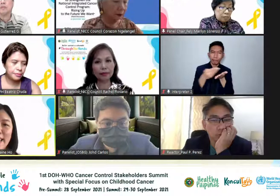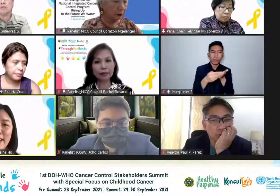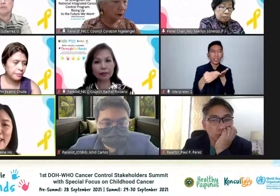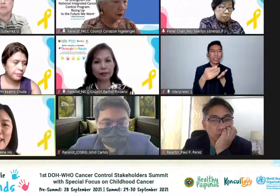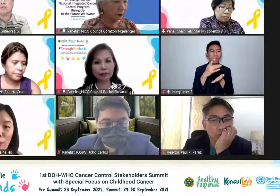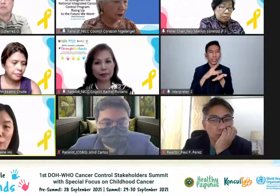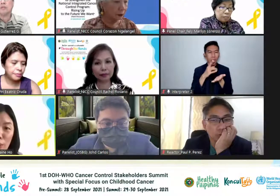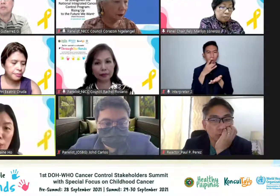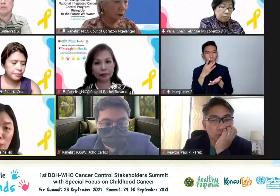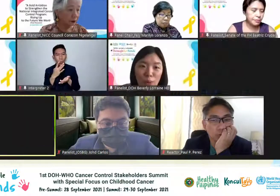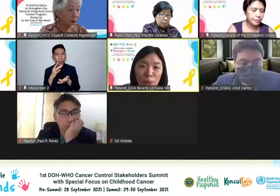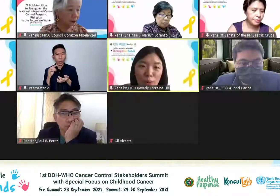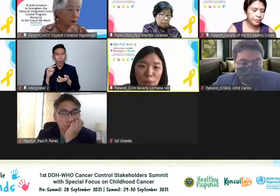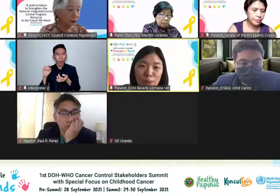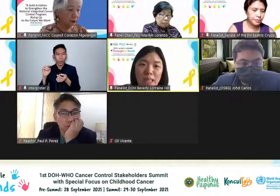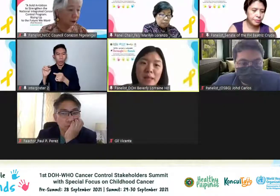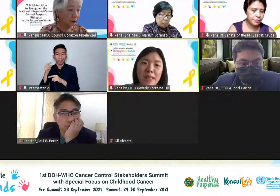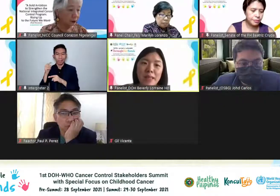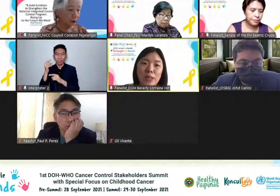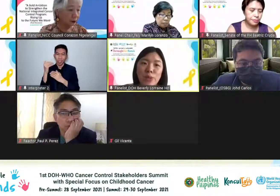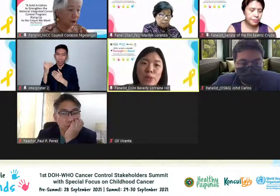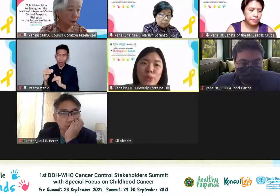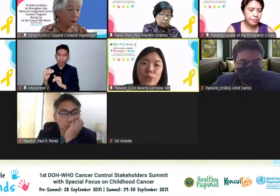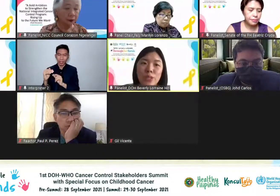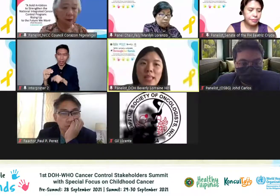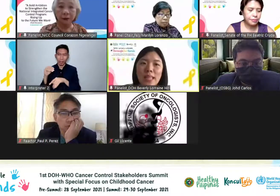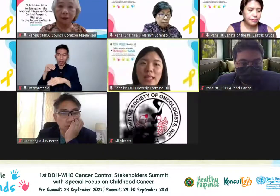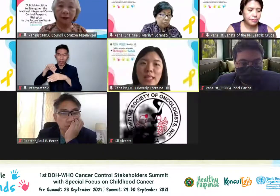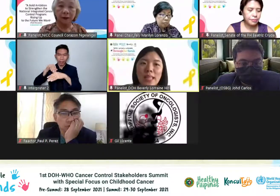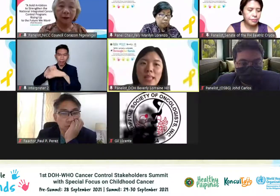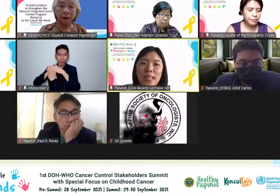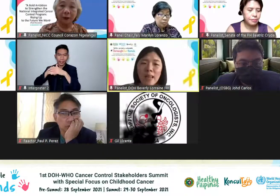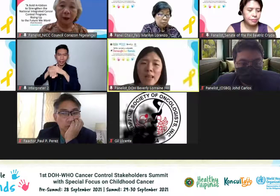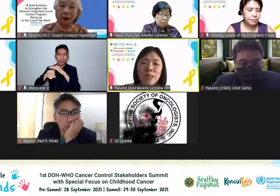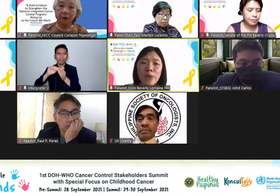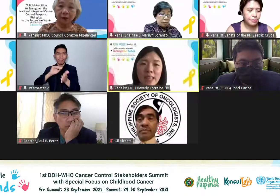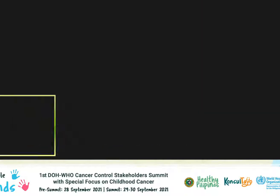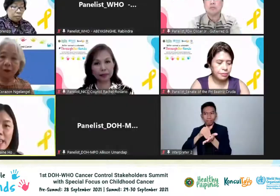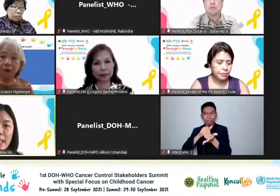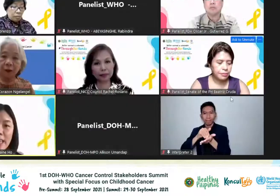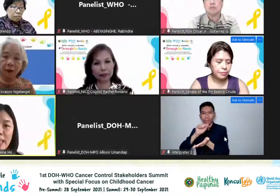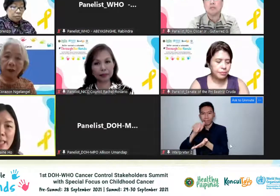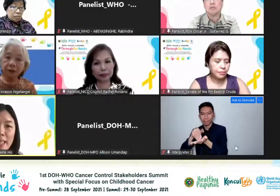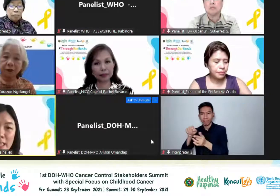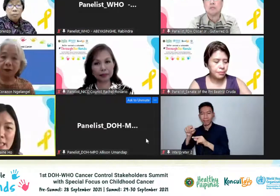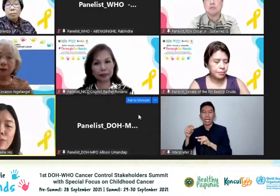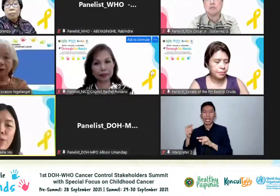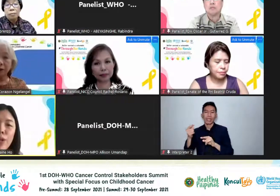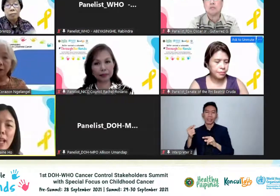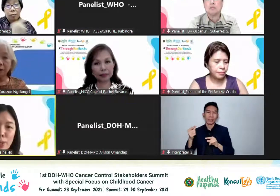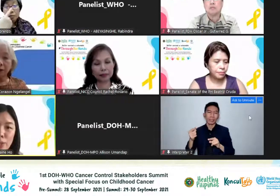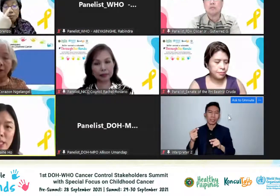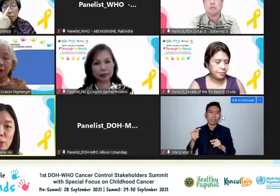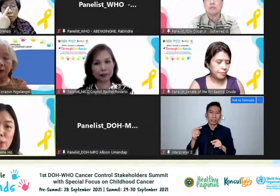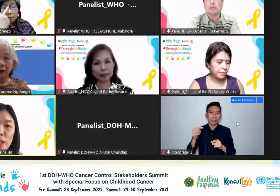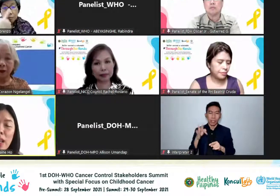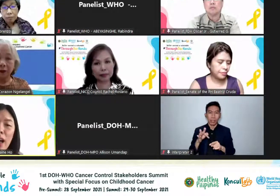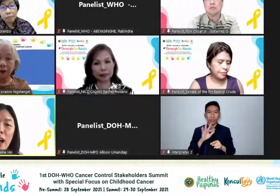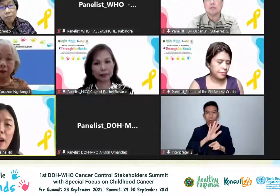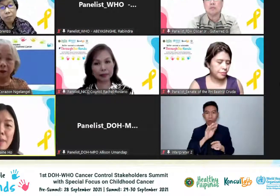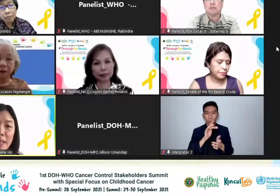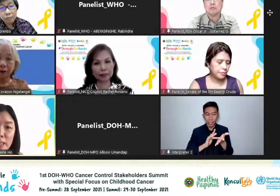they're only limited to certain access sites. And so in case that the medicine for that